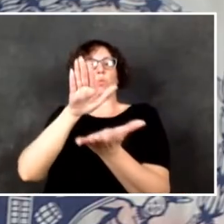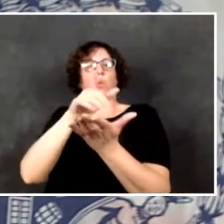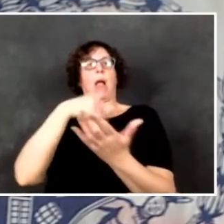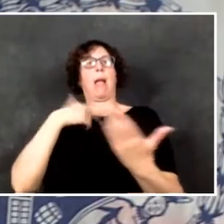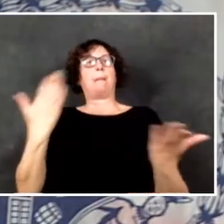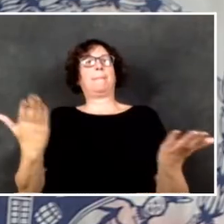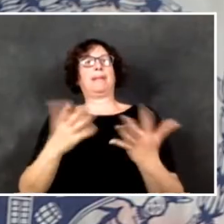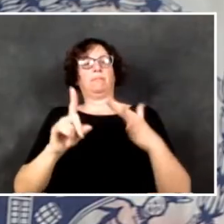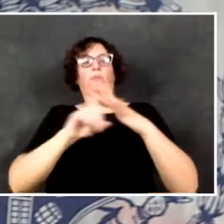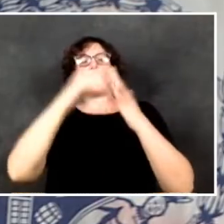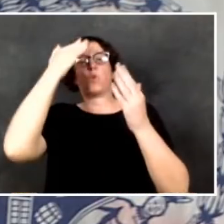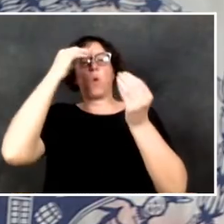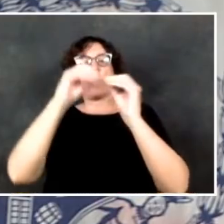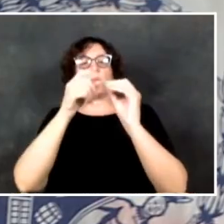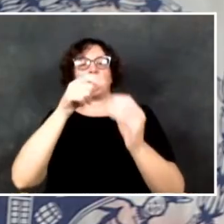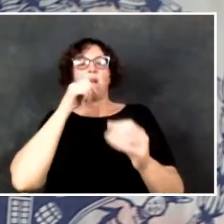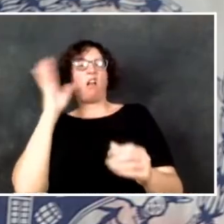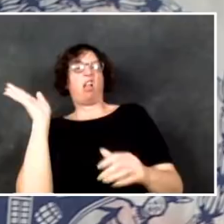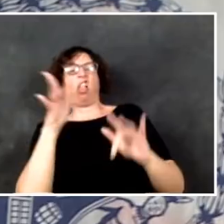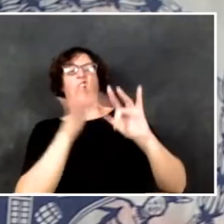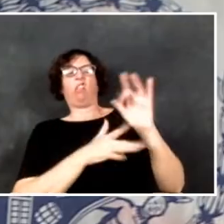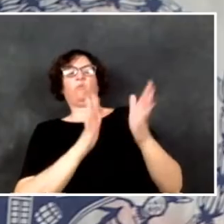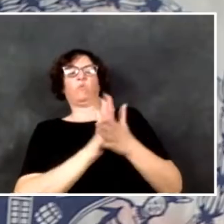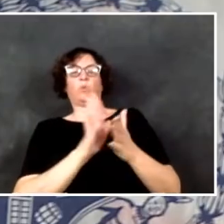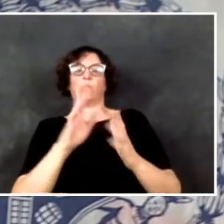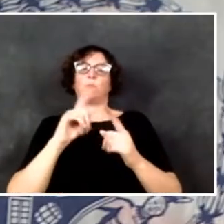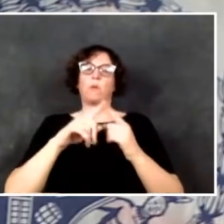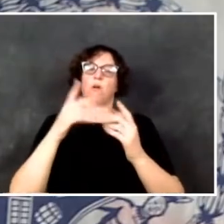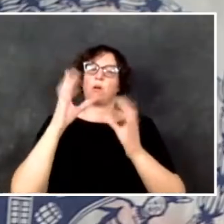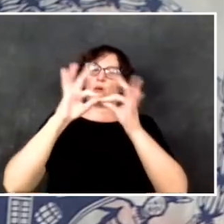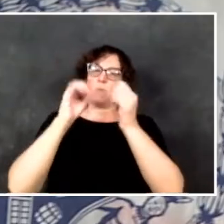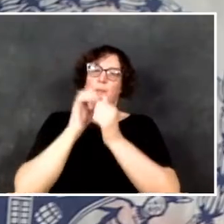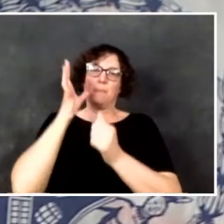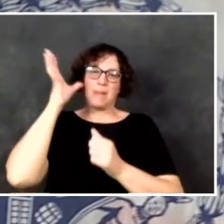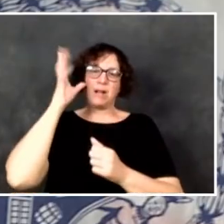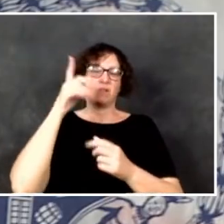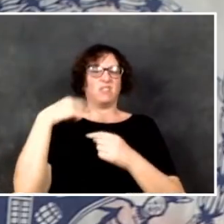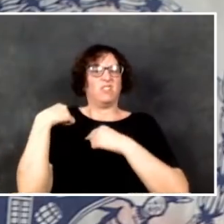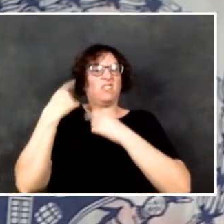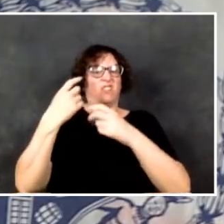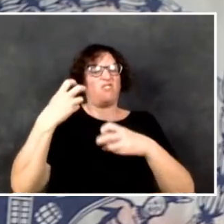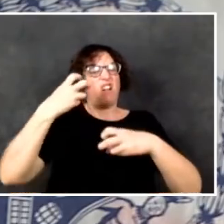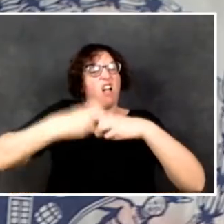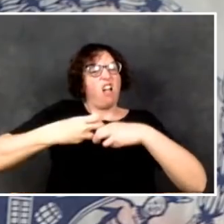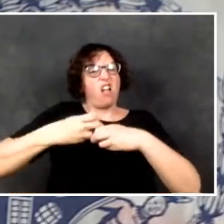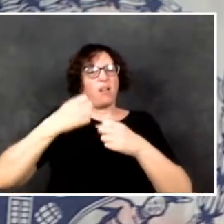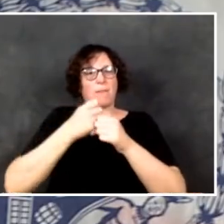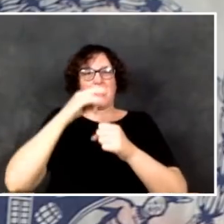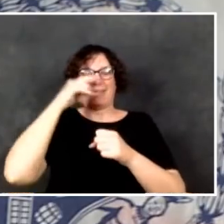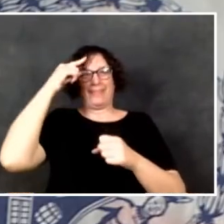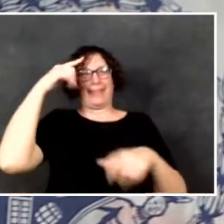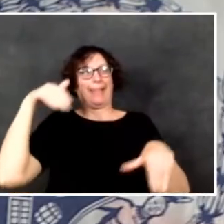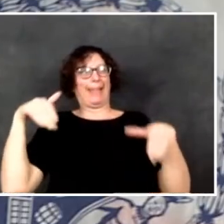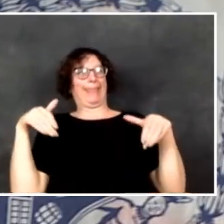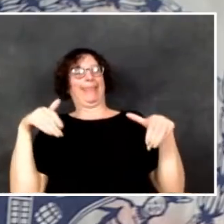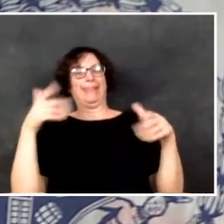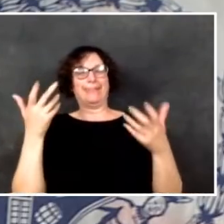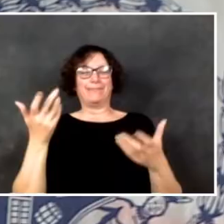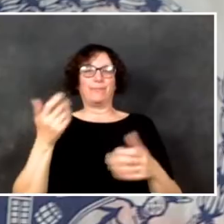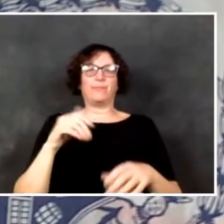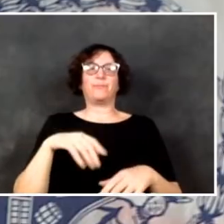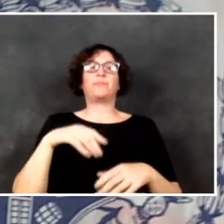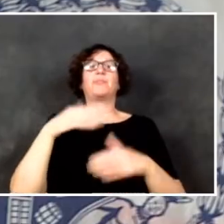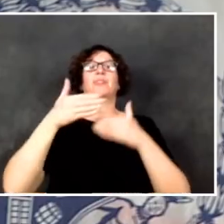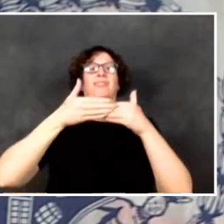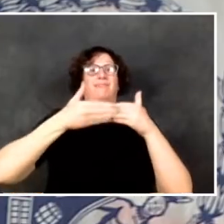the system up and running was the first priority. But what we need to do now is really ensure that parents are close allies